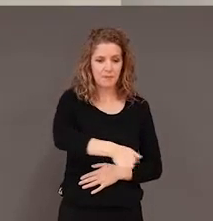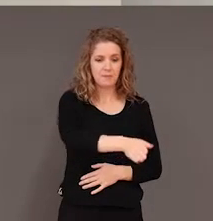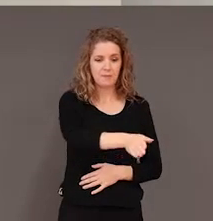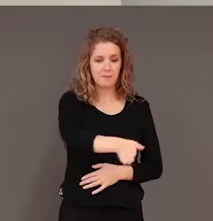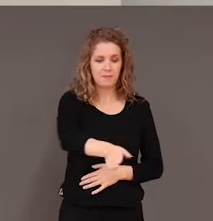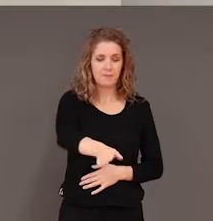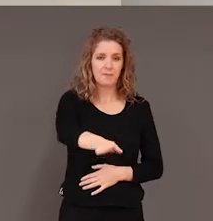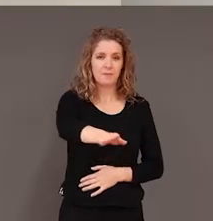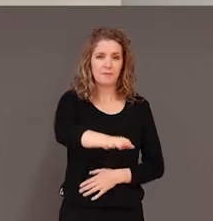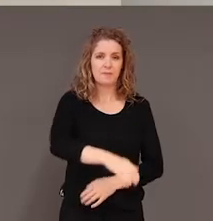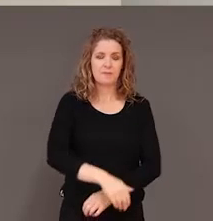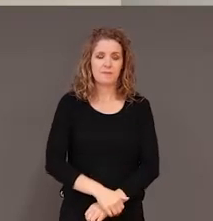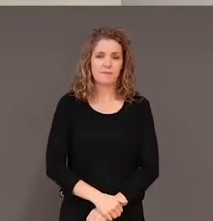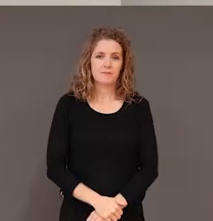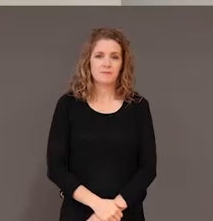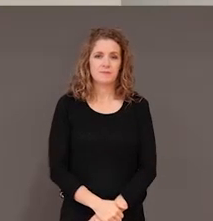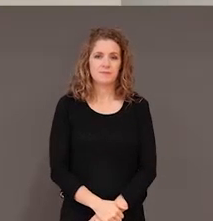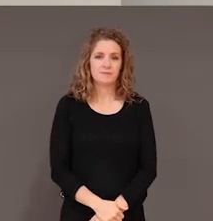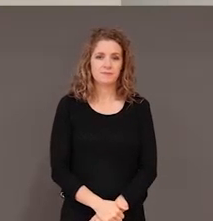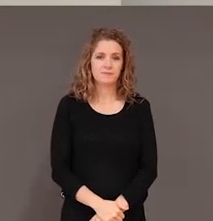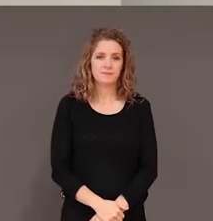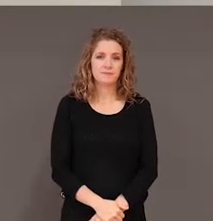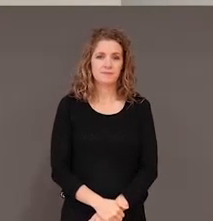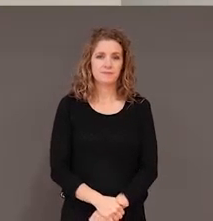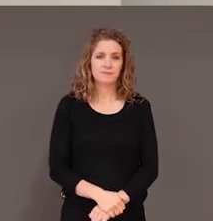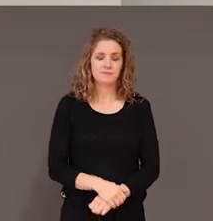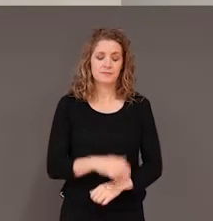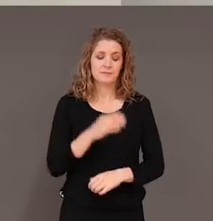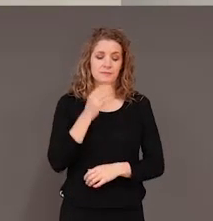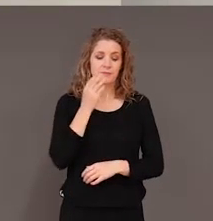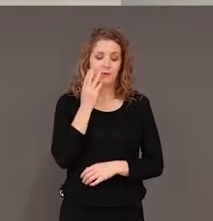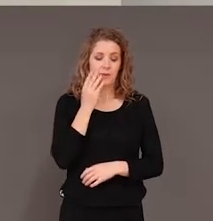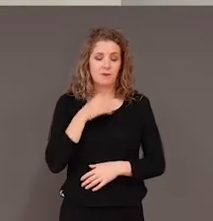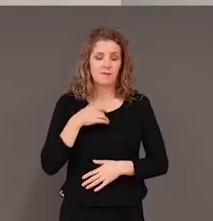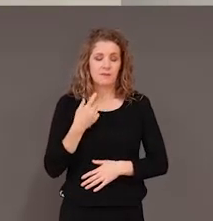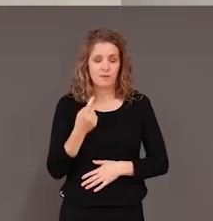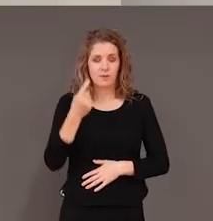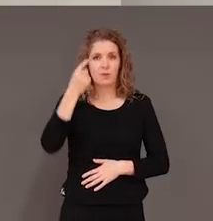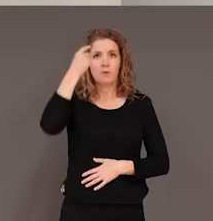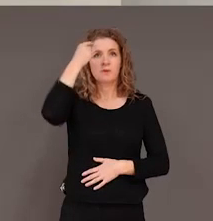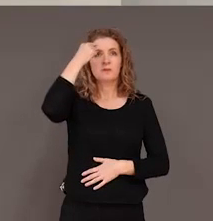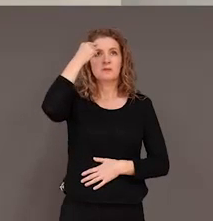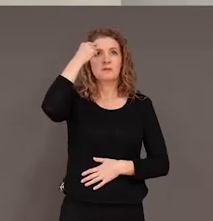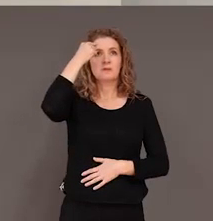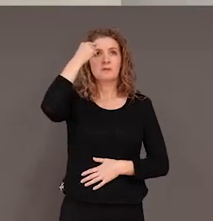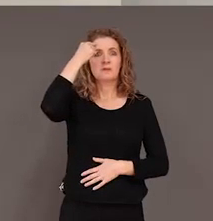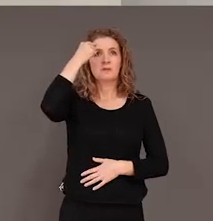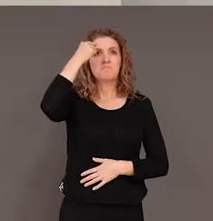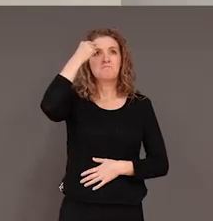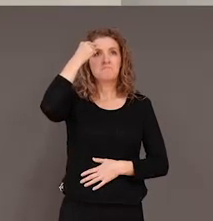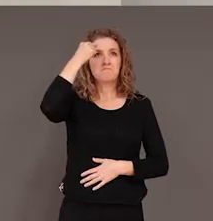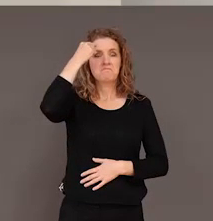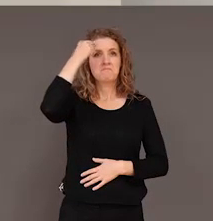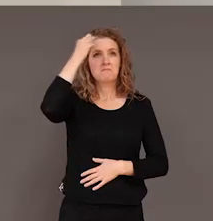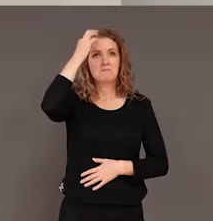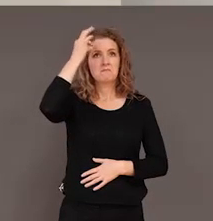Now for the next few minutes, take each thought that enters your mind and place it on a leaf and then